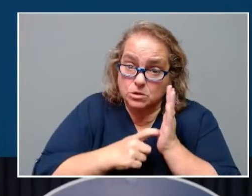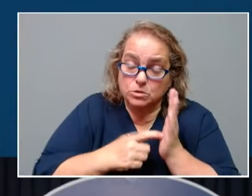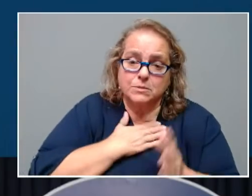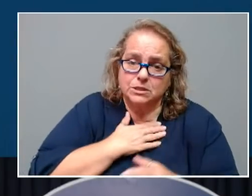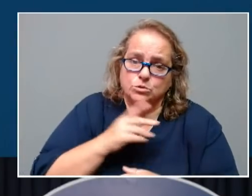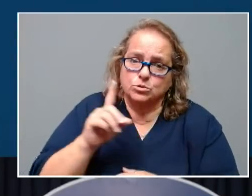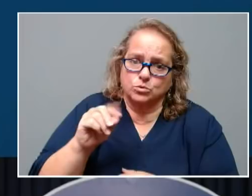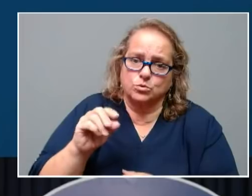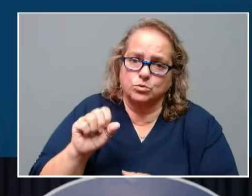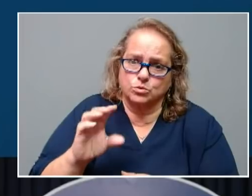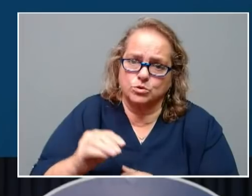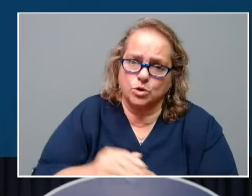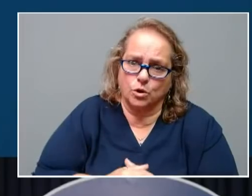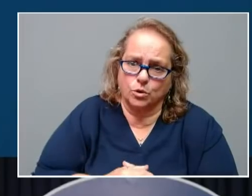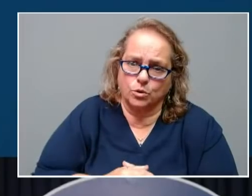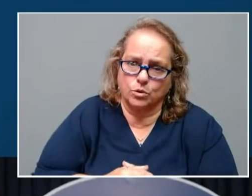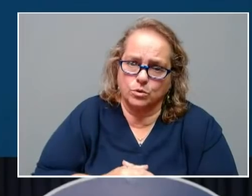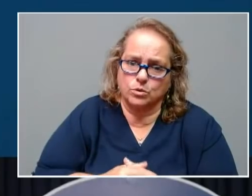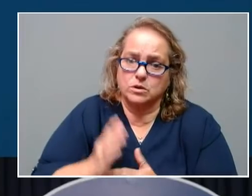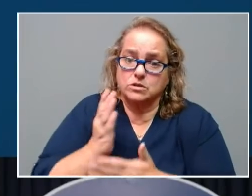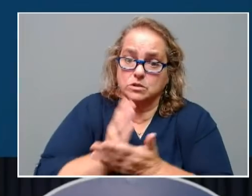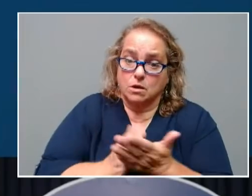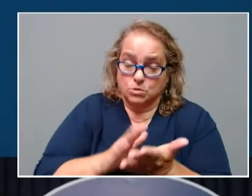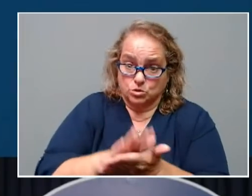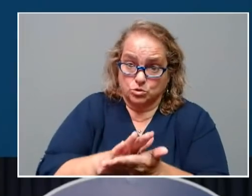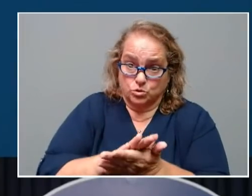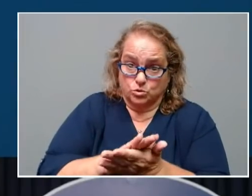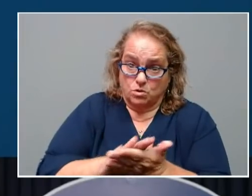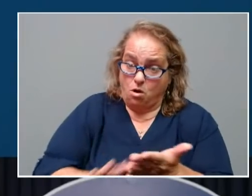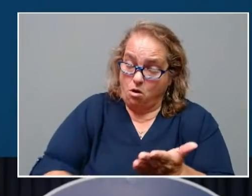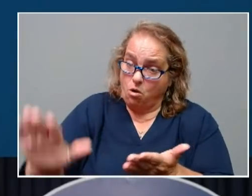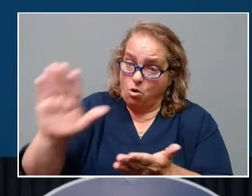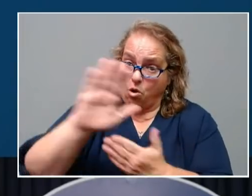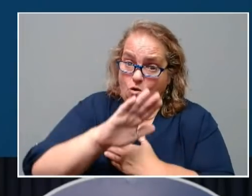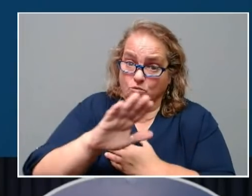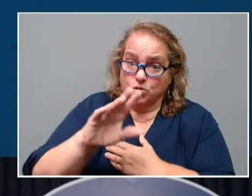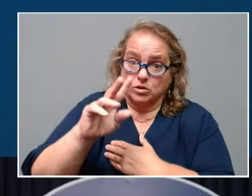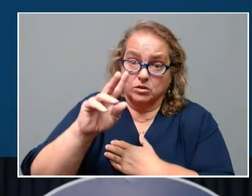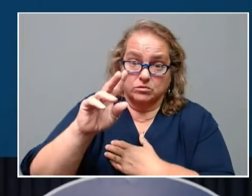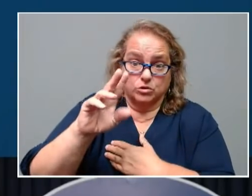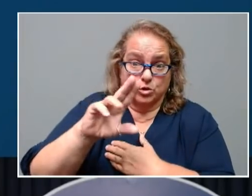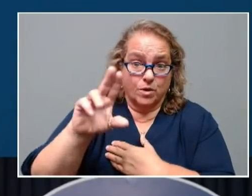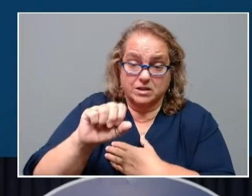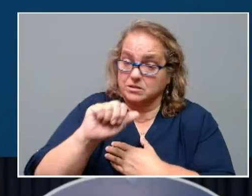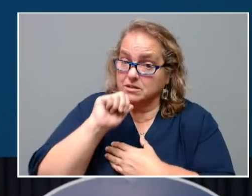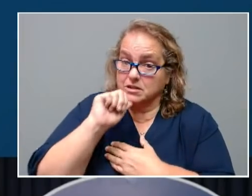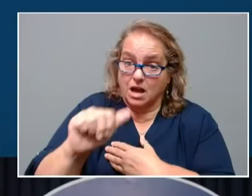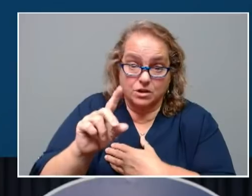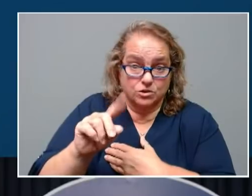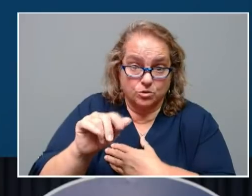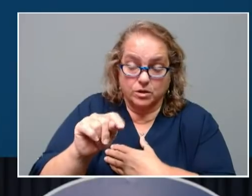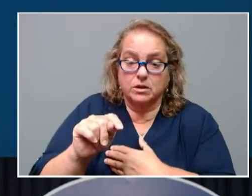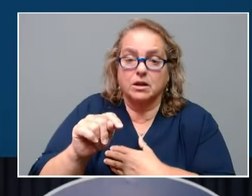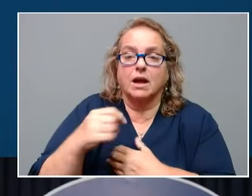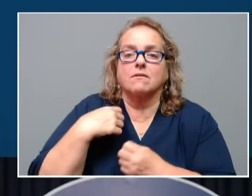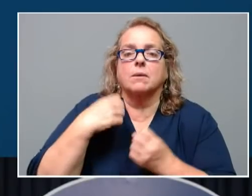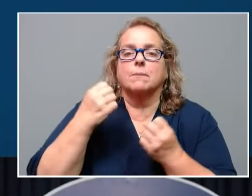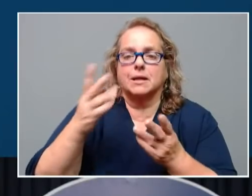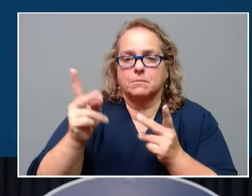We see school districts all over the country that don't do it lose people like